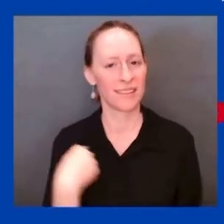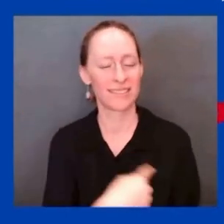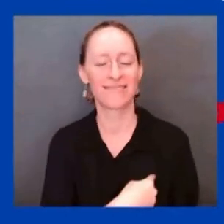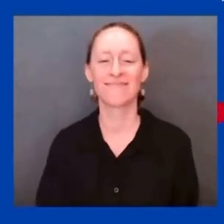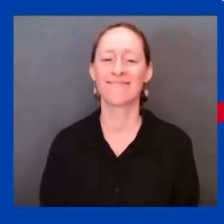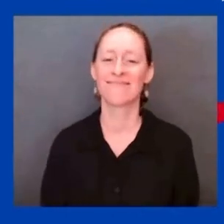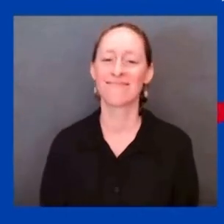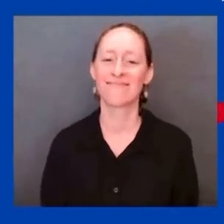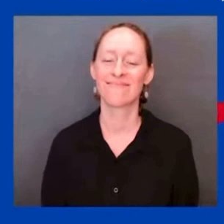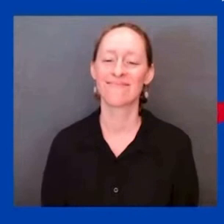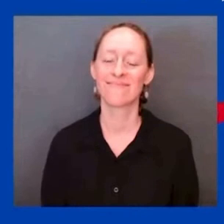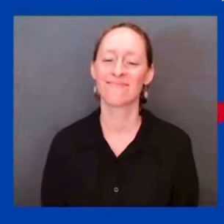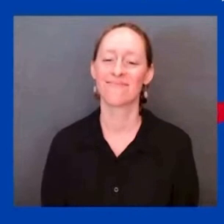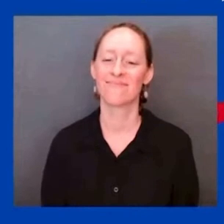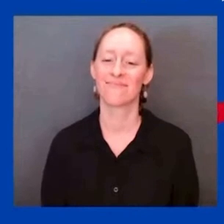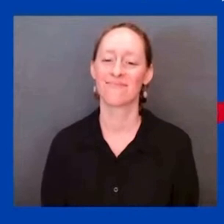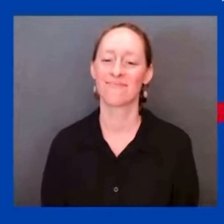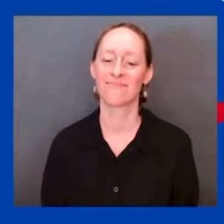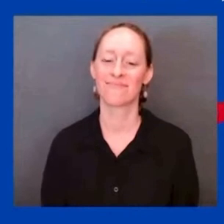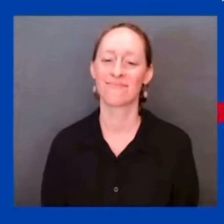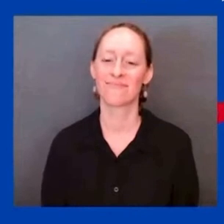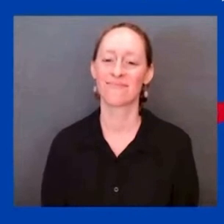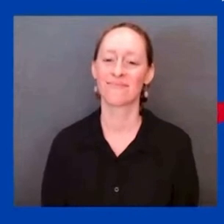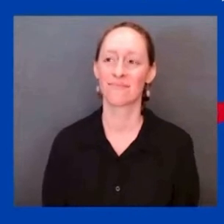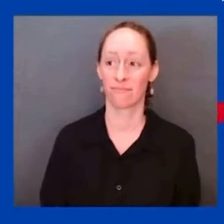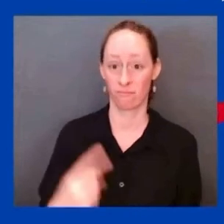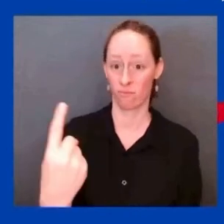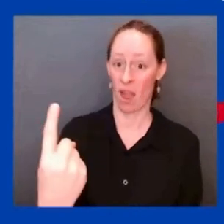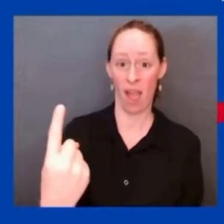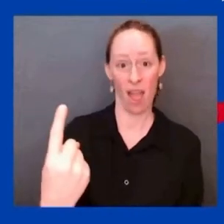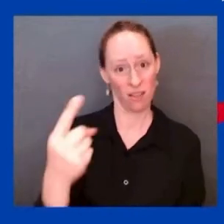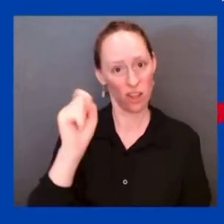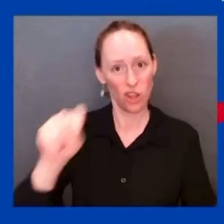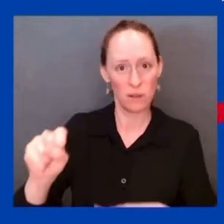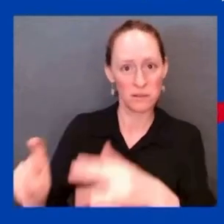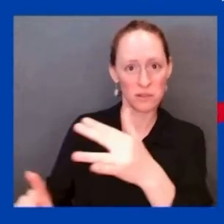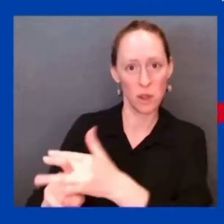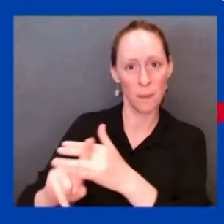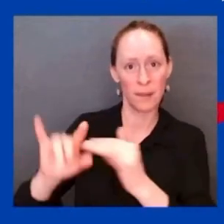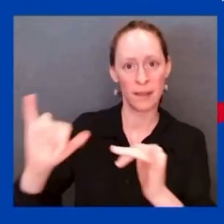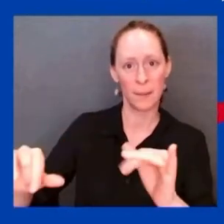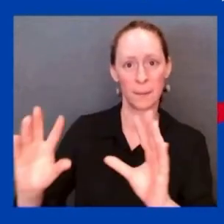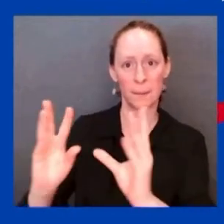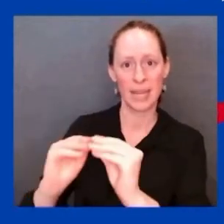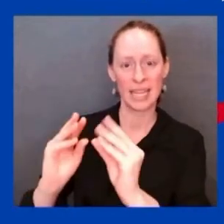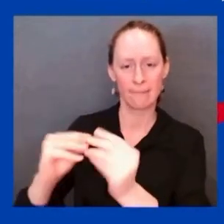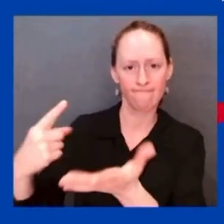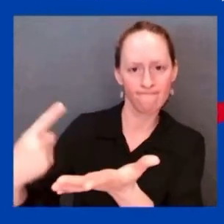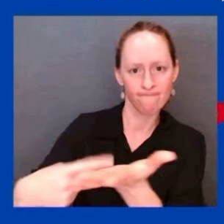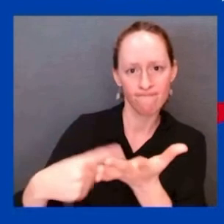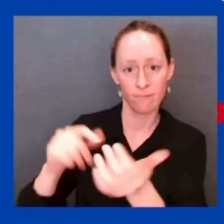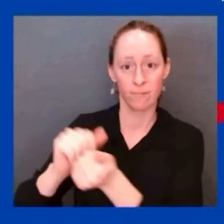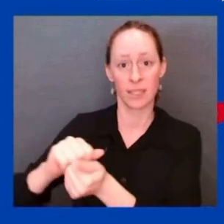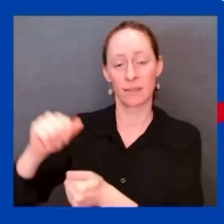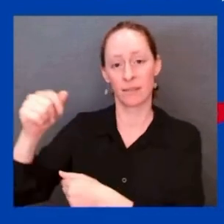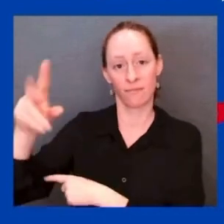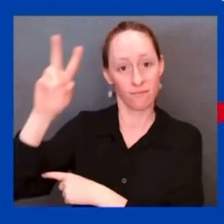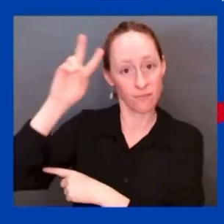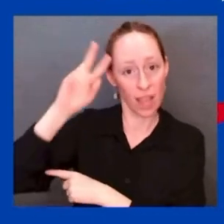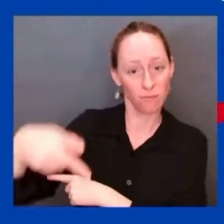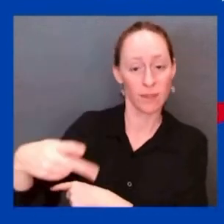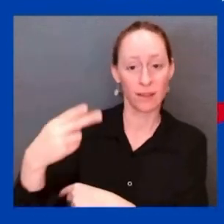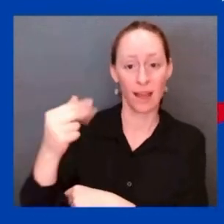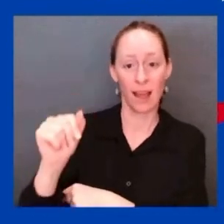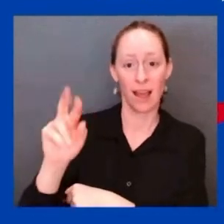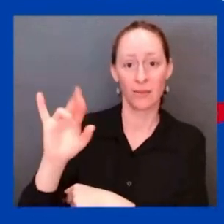had that opportunity to be with Vice President Kamala Harris. We also have